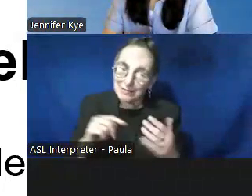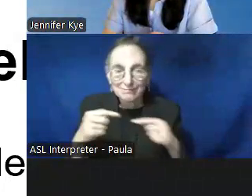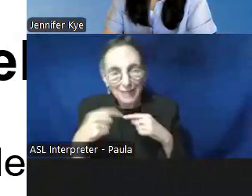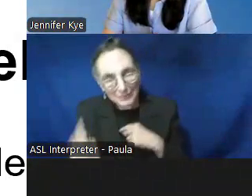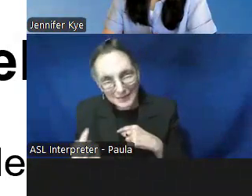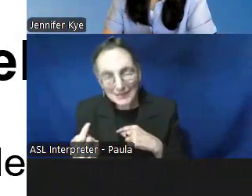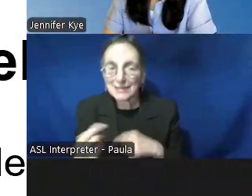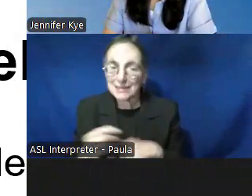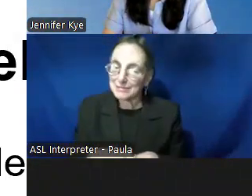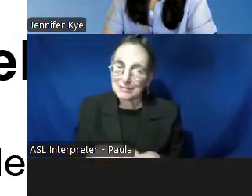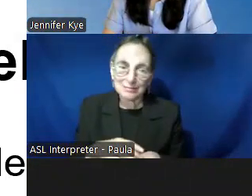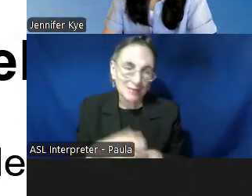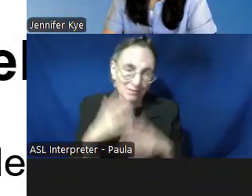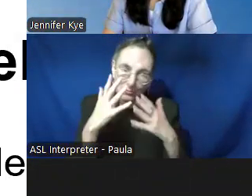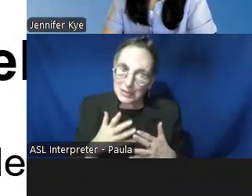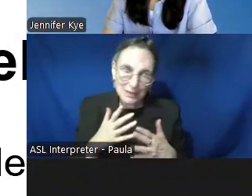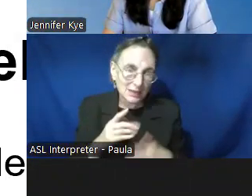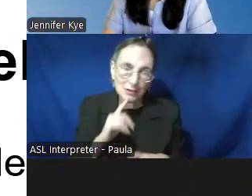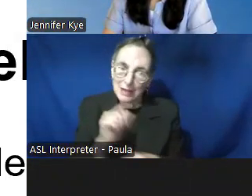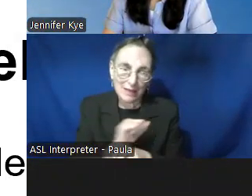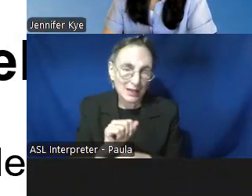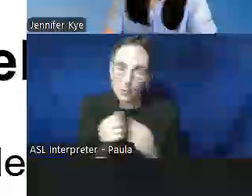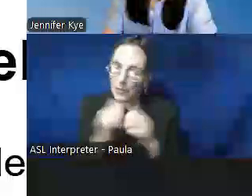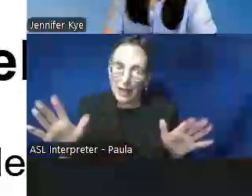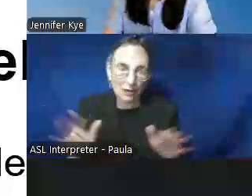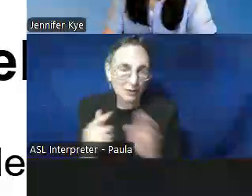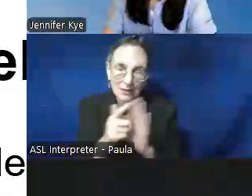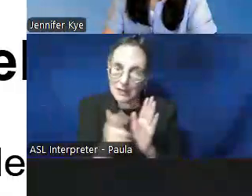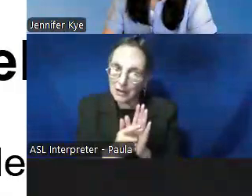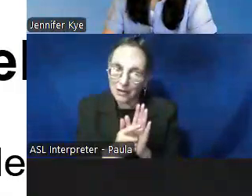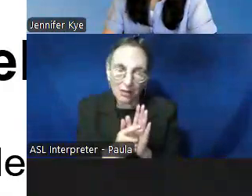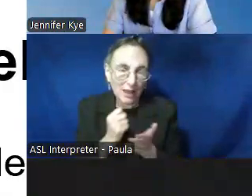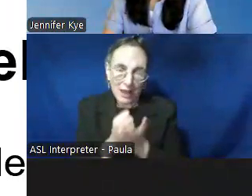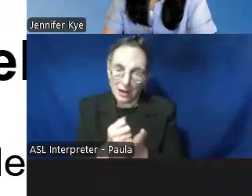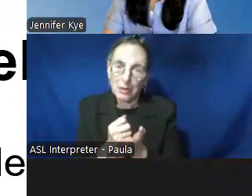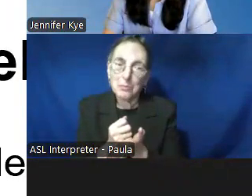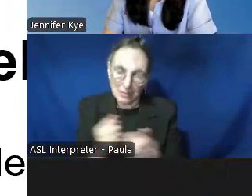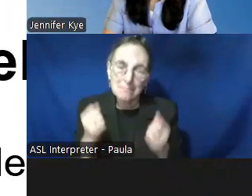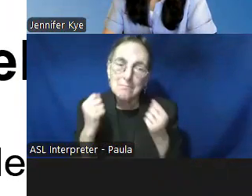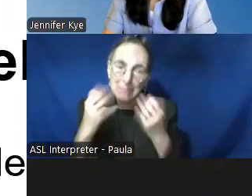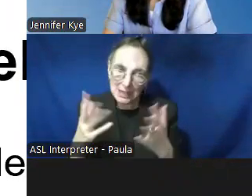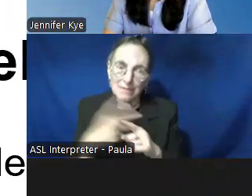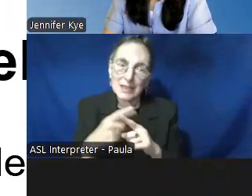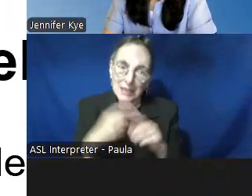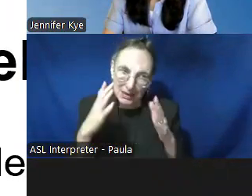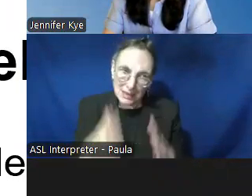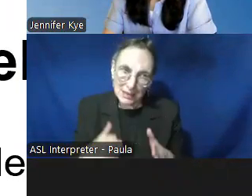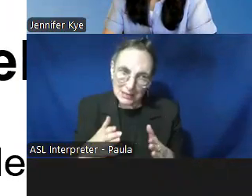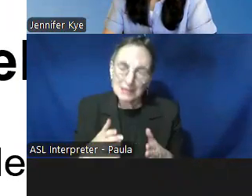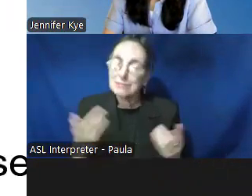that without representation, the vast majority of tenants end up losing their housing. Next slide,